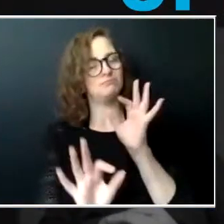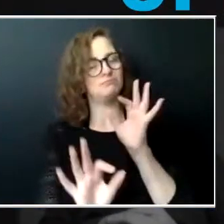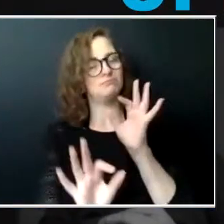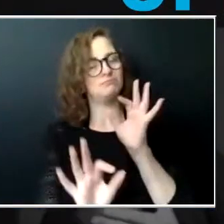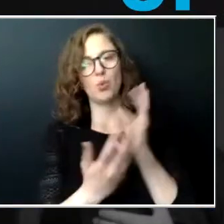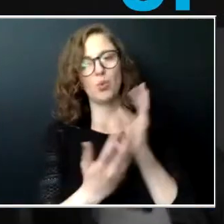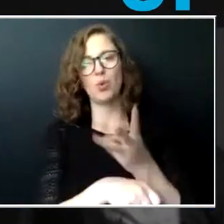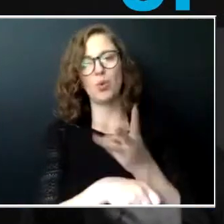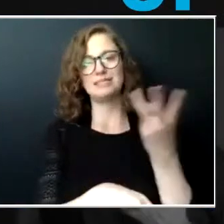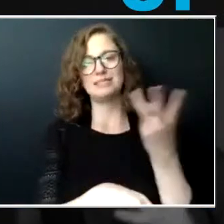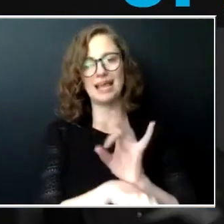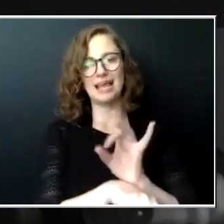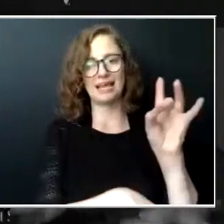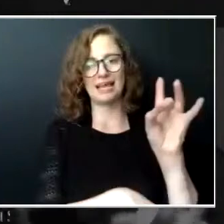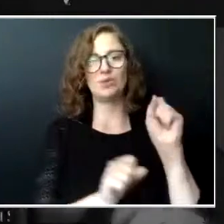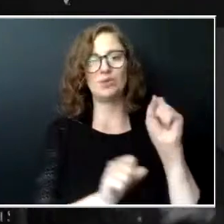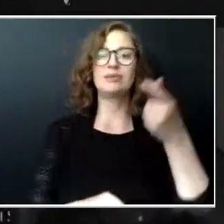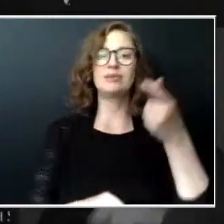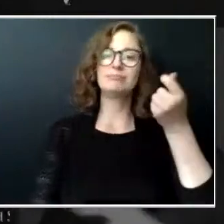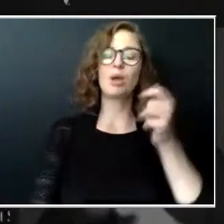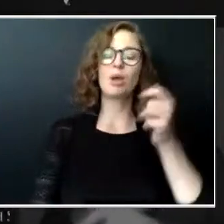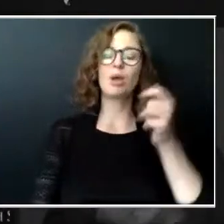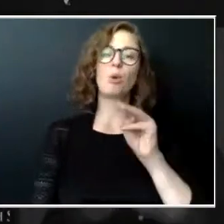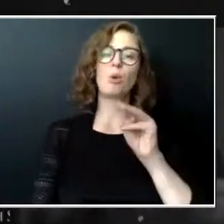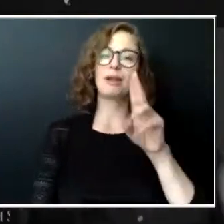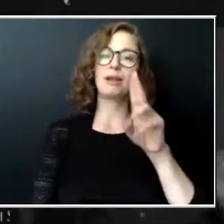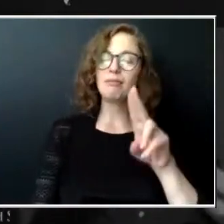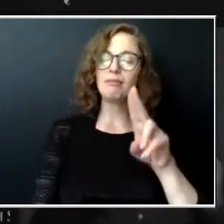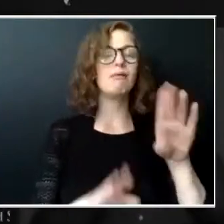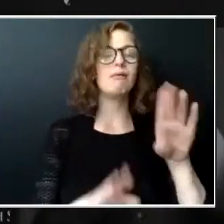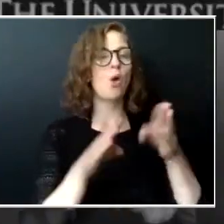Subscribe to our Morning Medical Update and Open Mics with